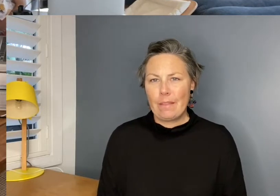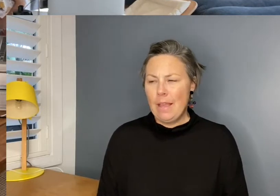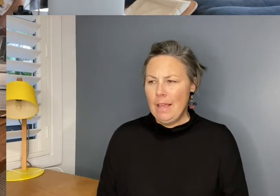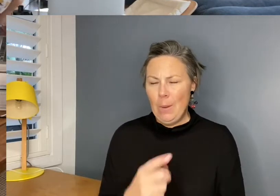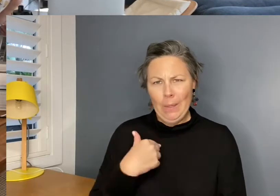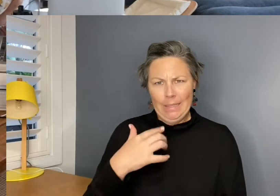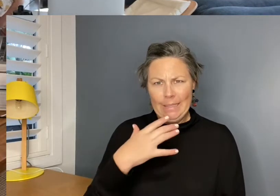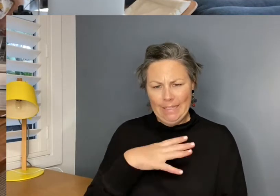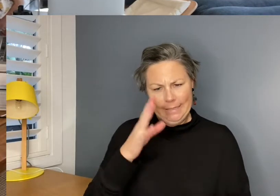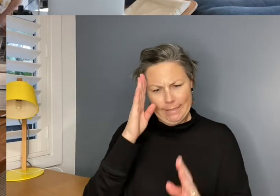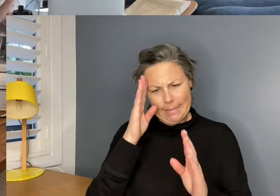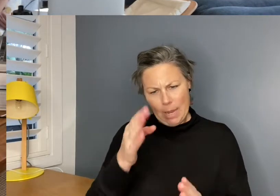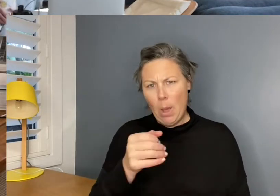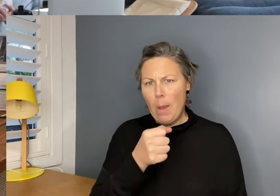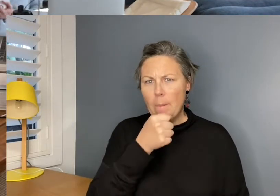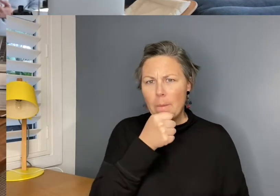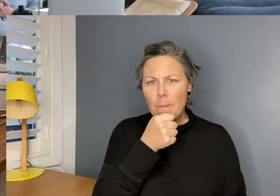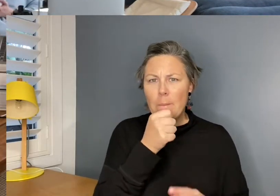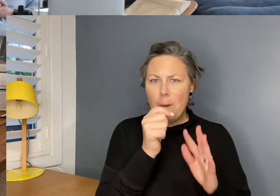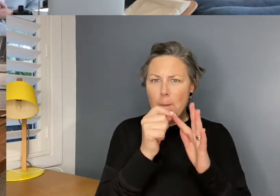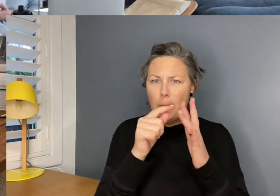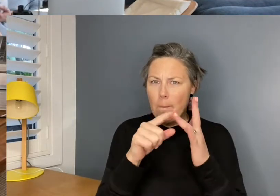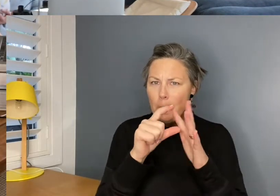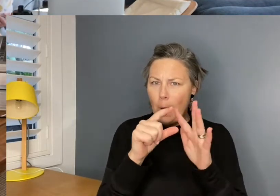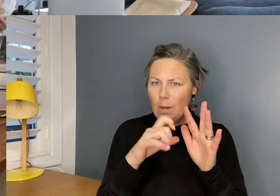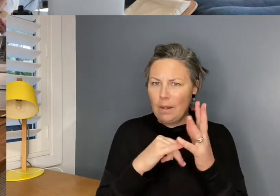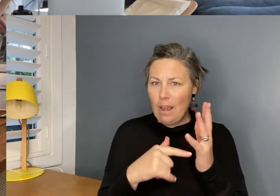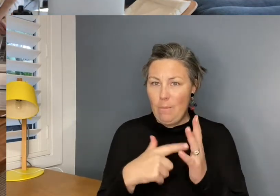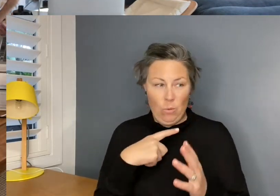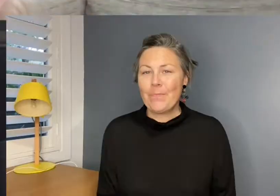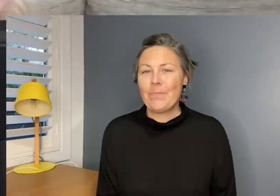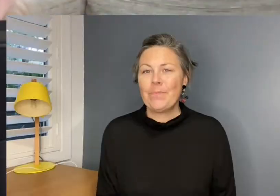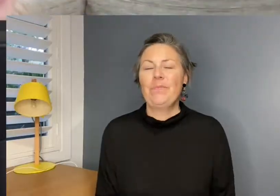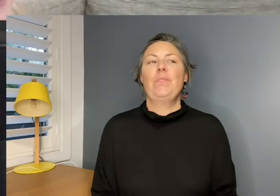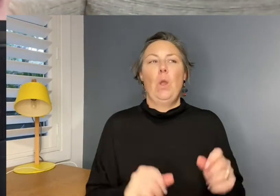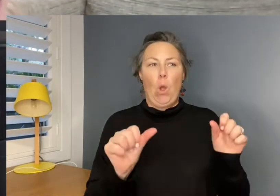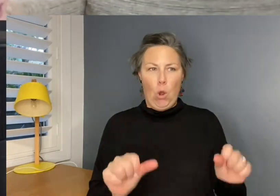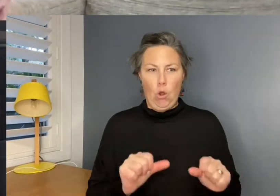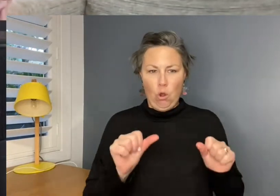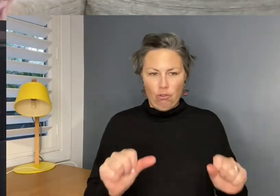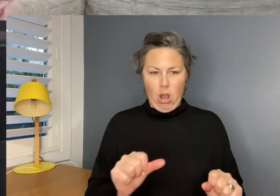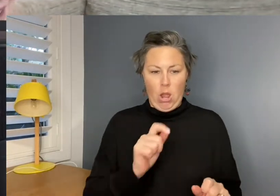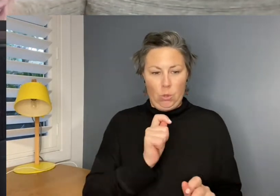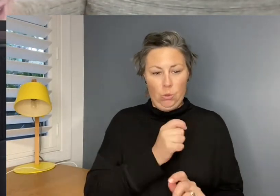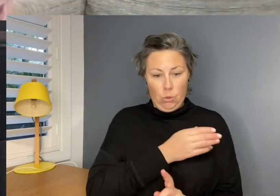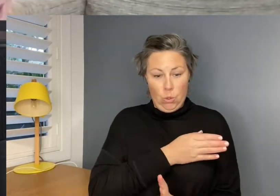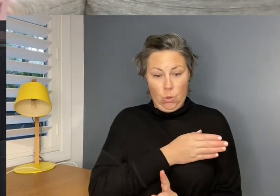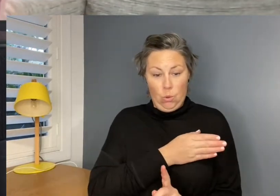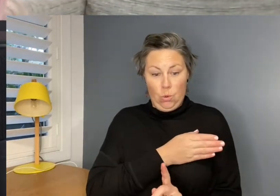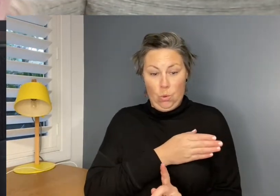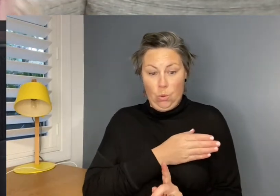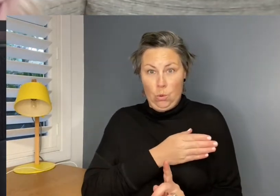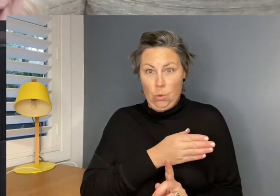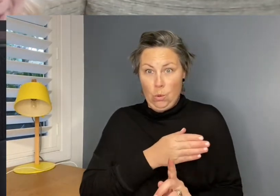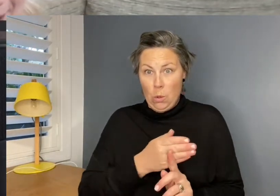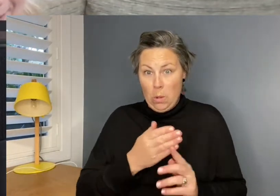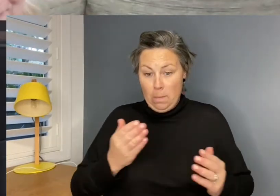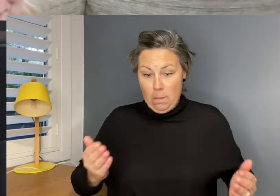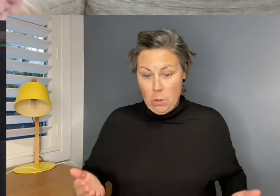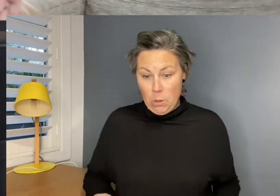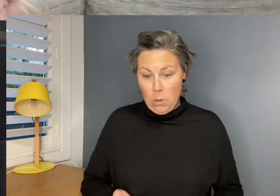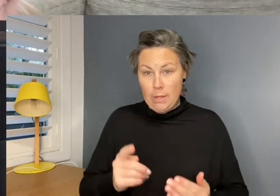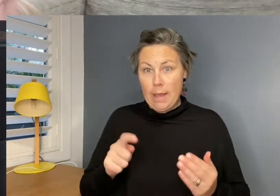record. Yeah, We've got so let's shit to do. get into it because he's going to want to be fed again in a minute. Leading into the birth then, you going into